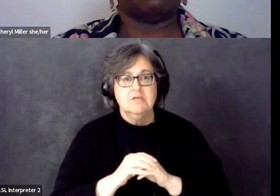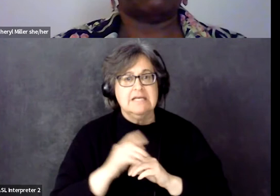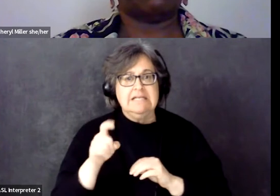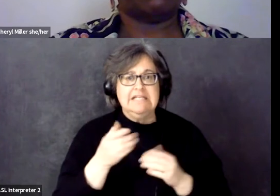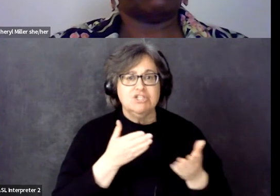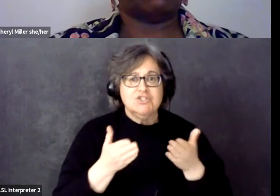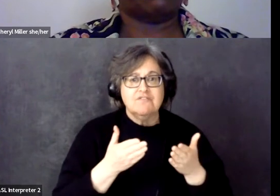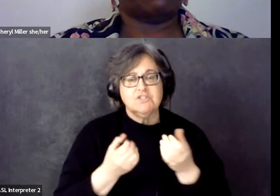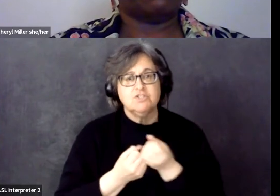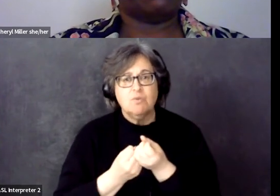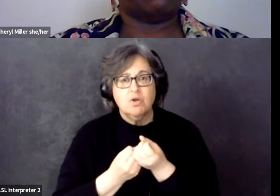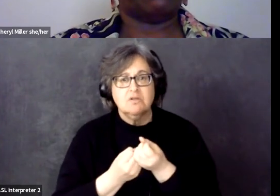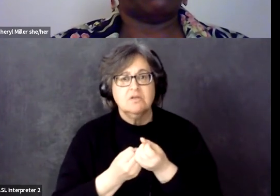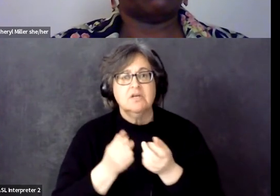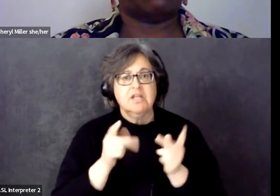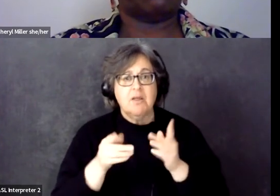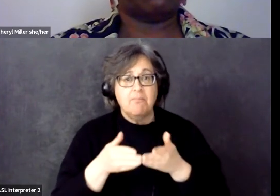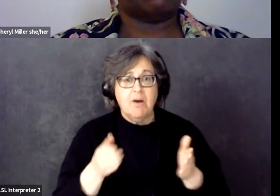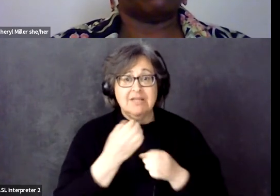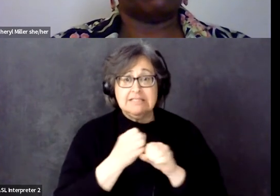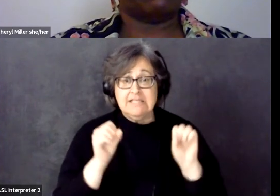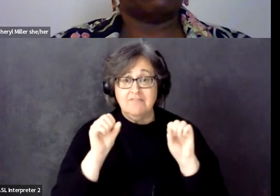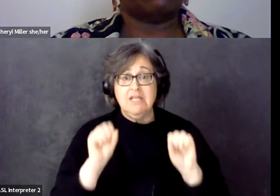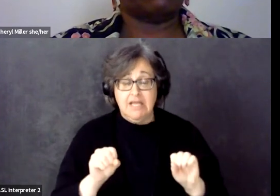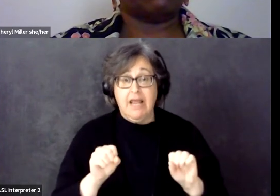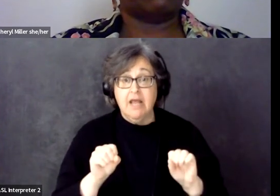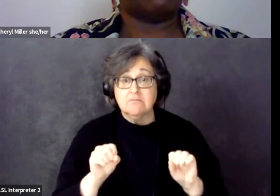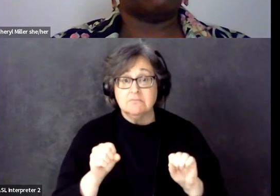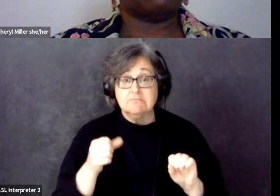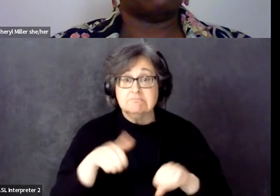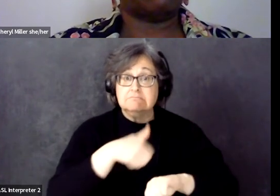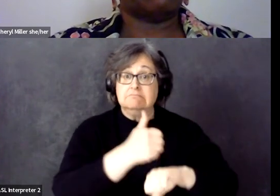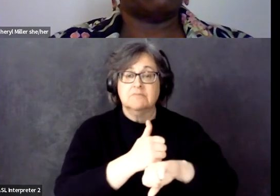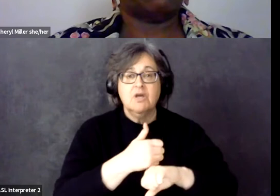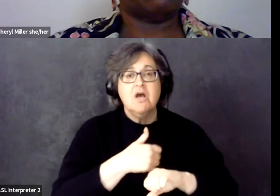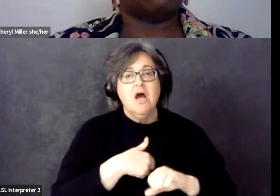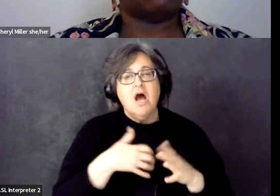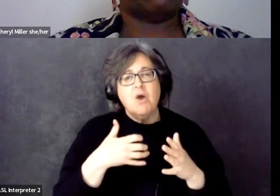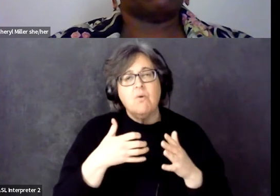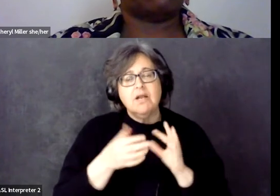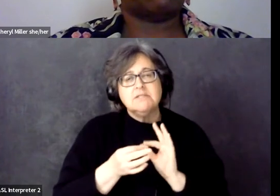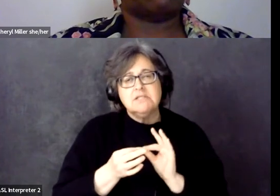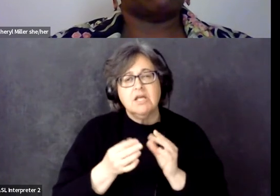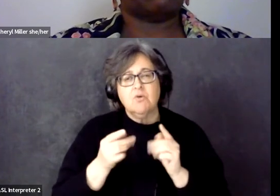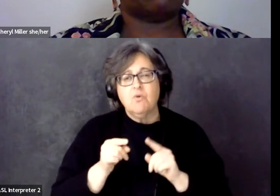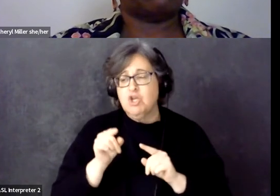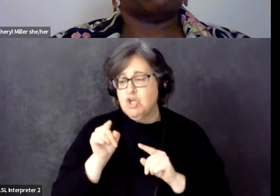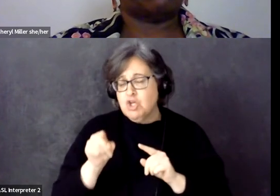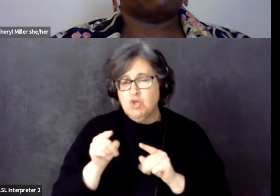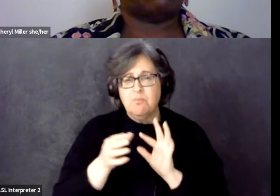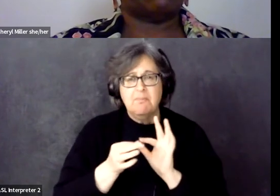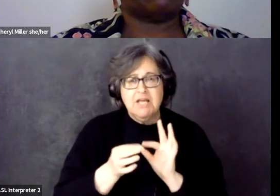services and supports that public safety can create. And I want to say that when you mentioned all